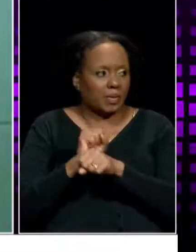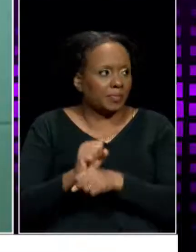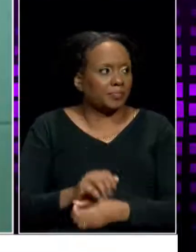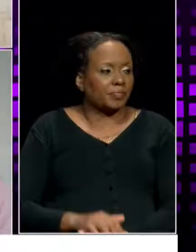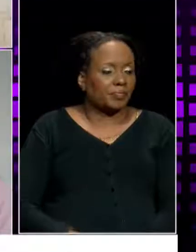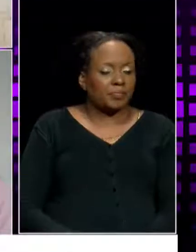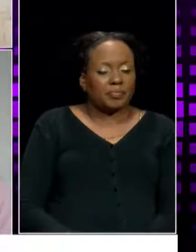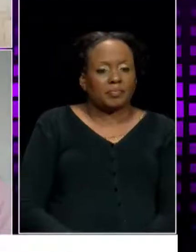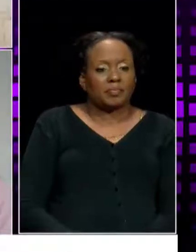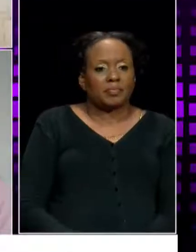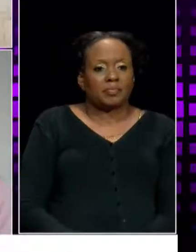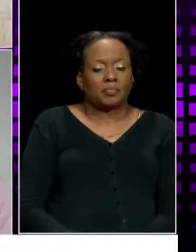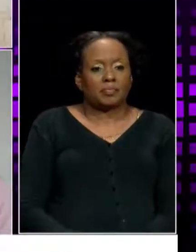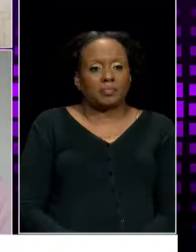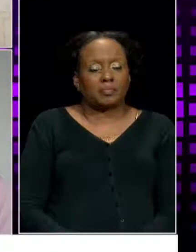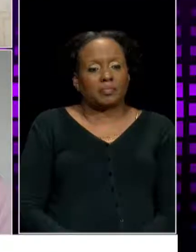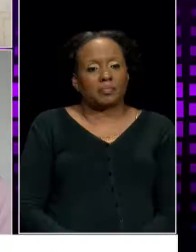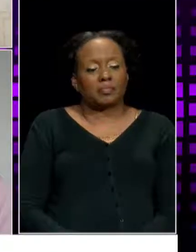works.